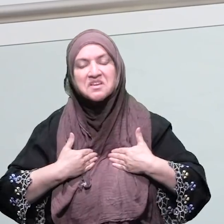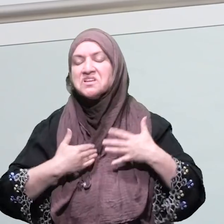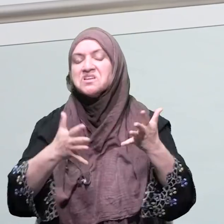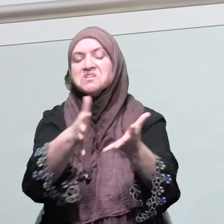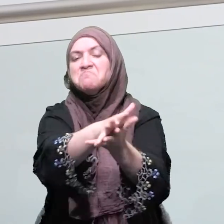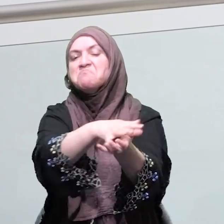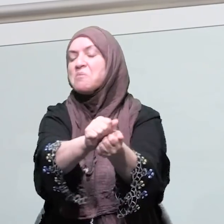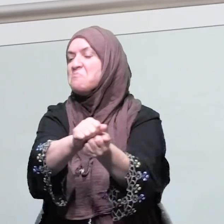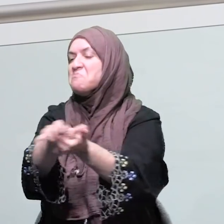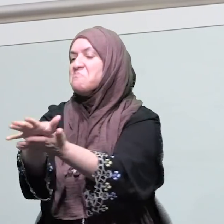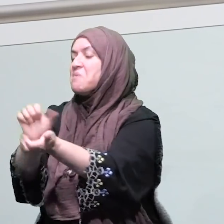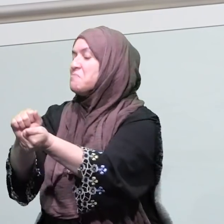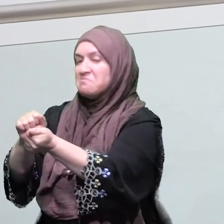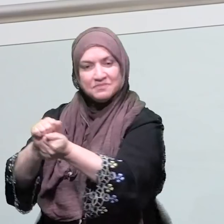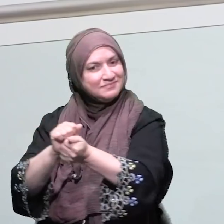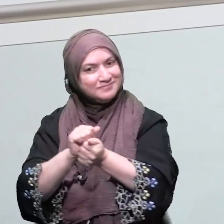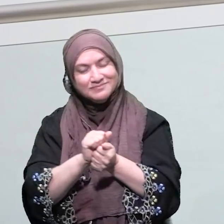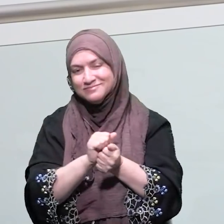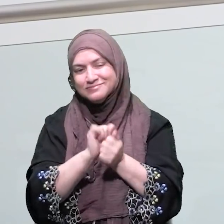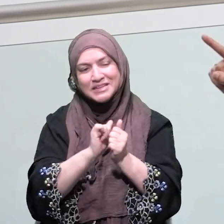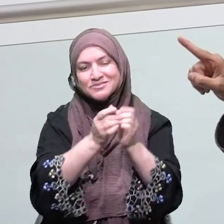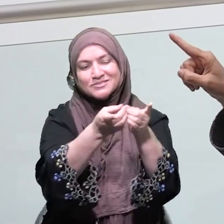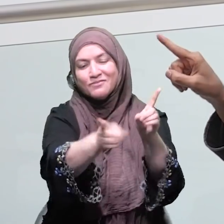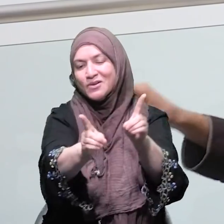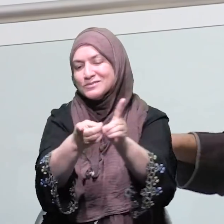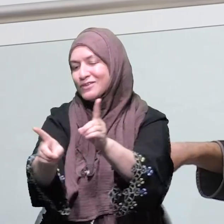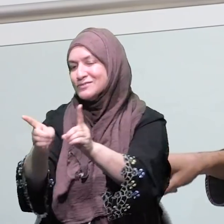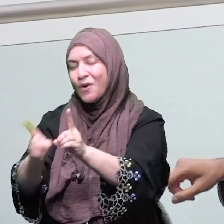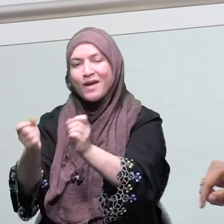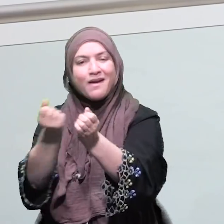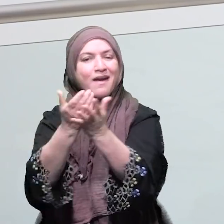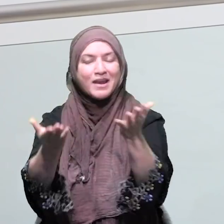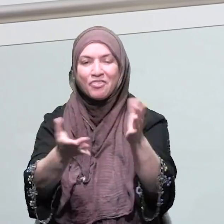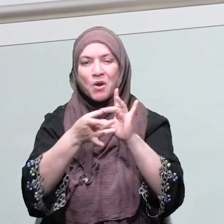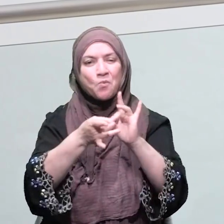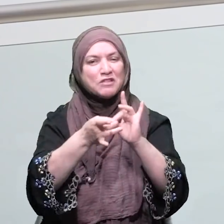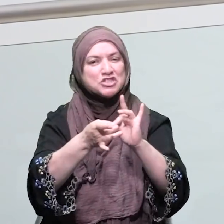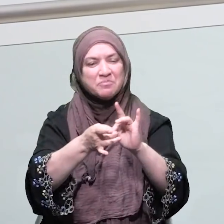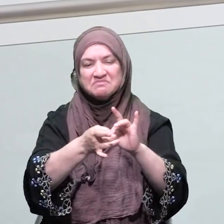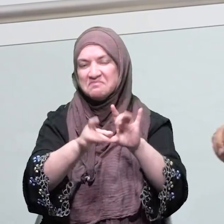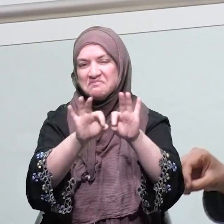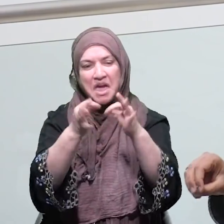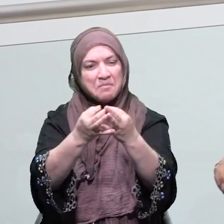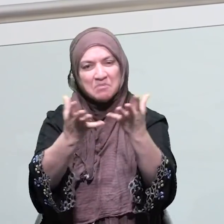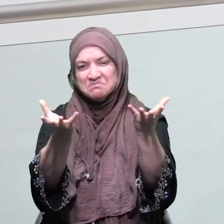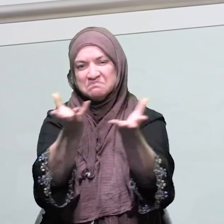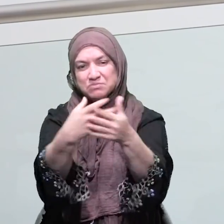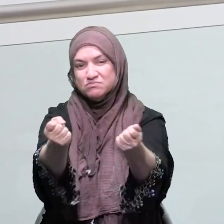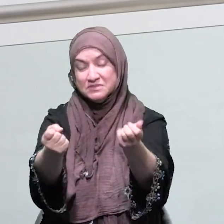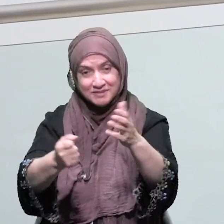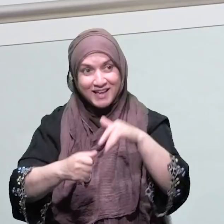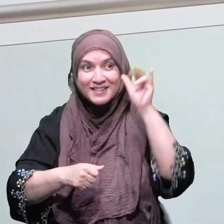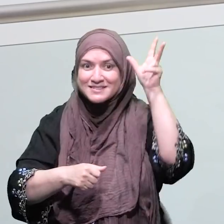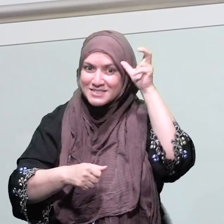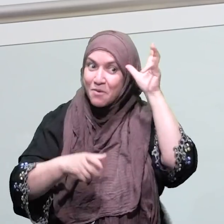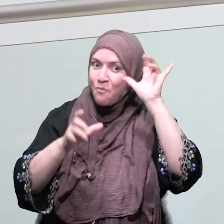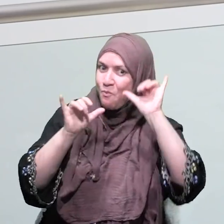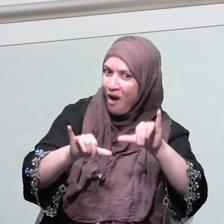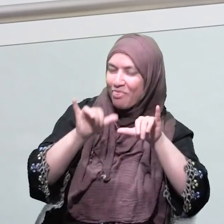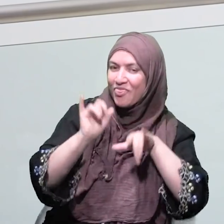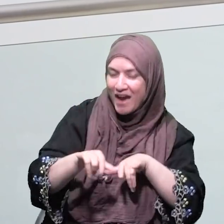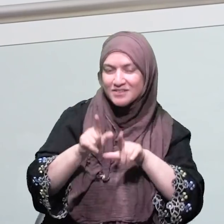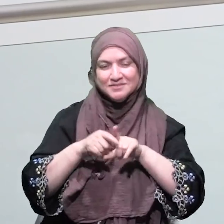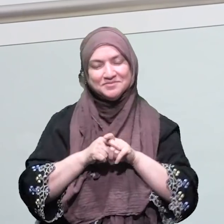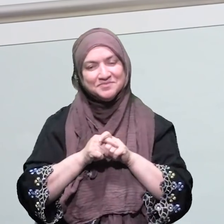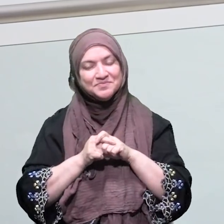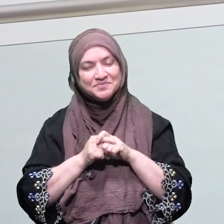other. Don't fall for it. That's the connection between the personal, the interpersonal, the family, the community. To busy